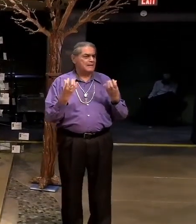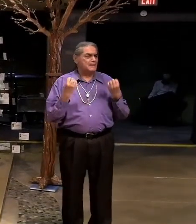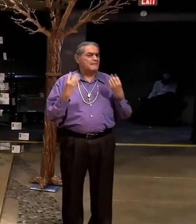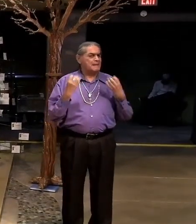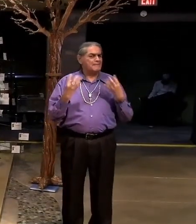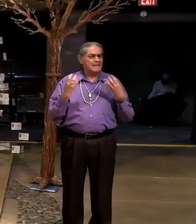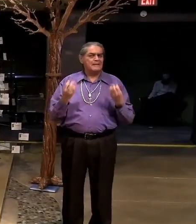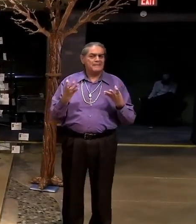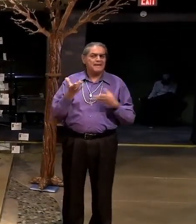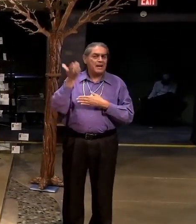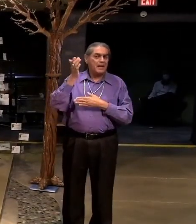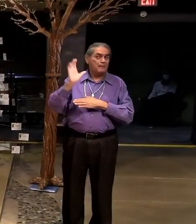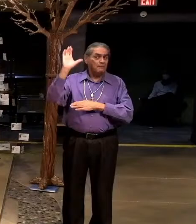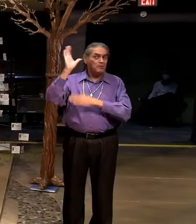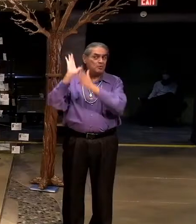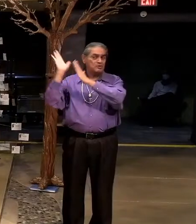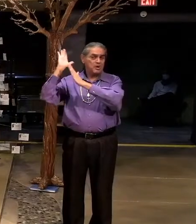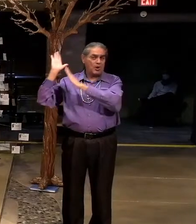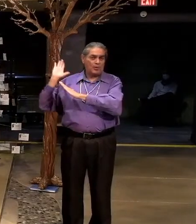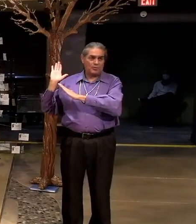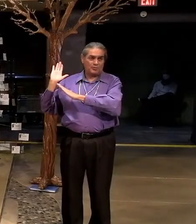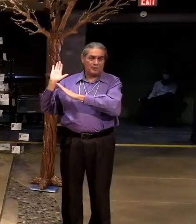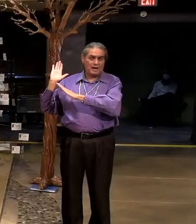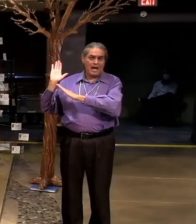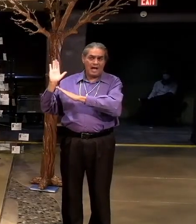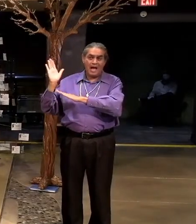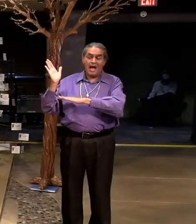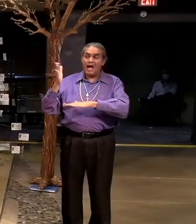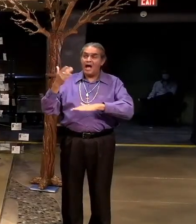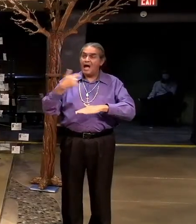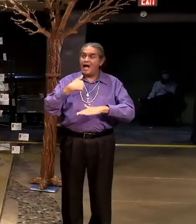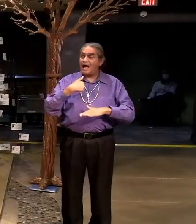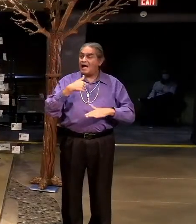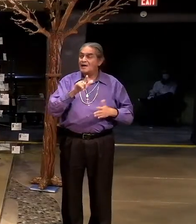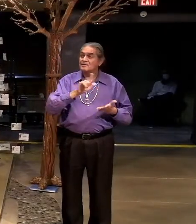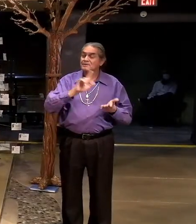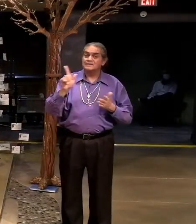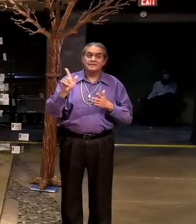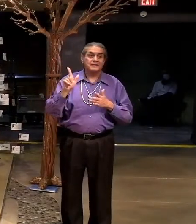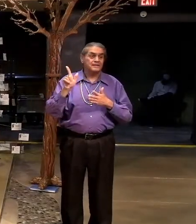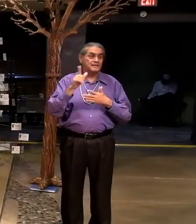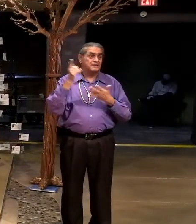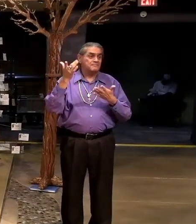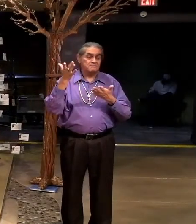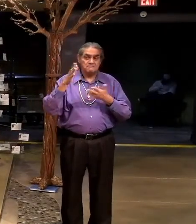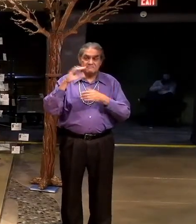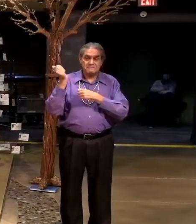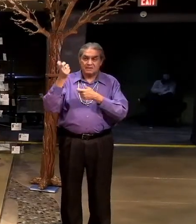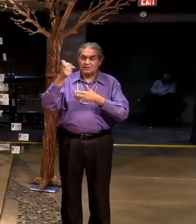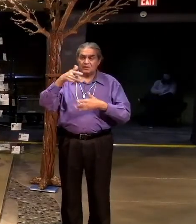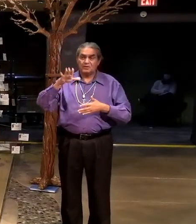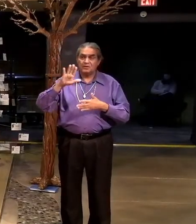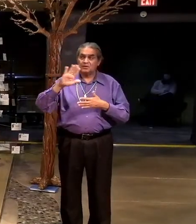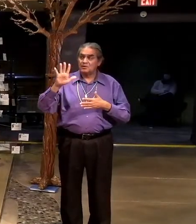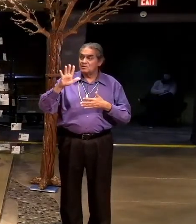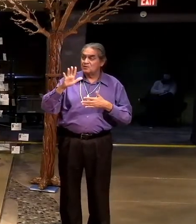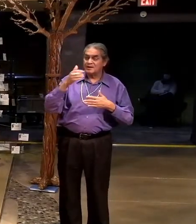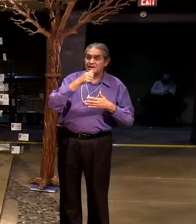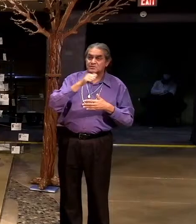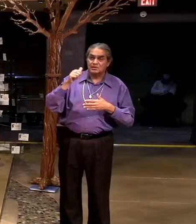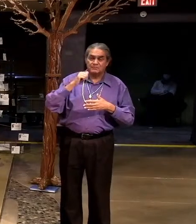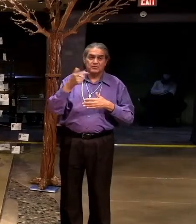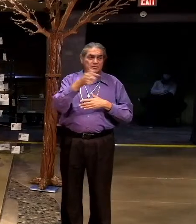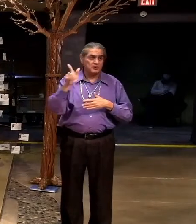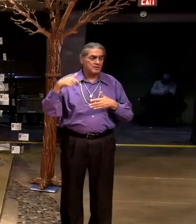many moons ago, I was living in a place called Globe, Arizona. You know where that is, right? Well, all of you who live here have that